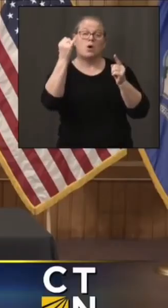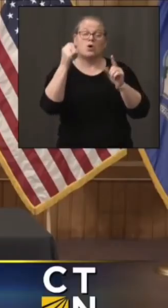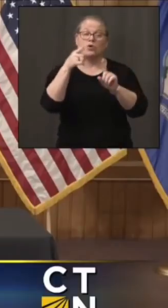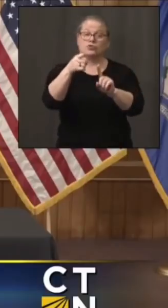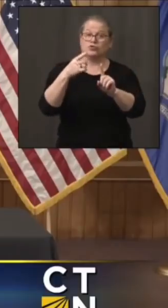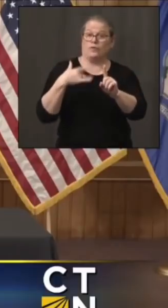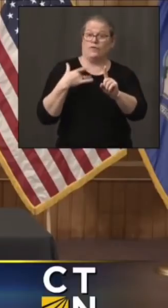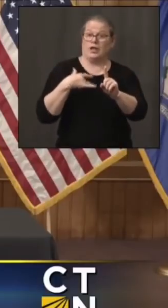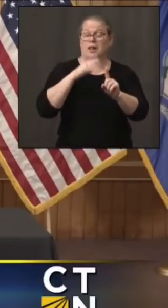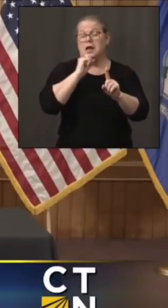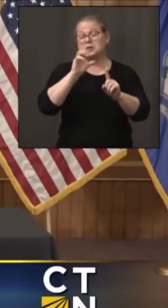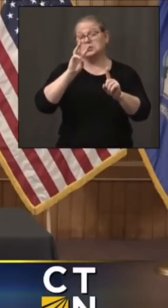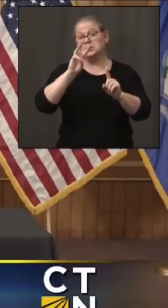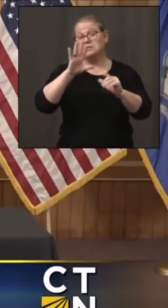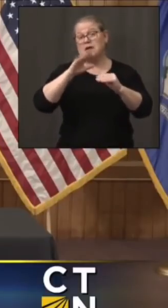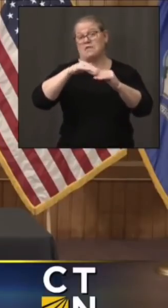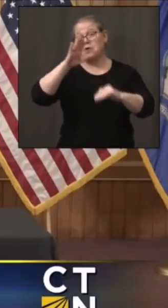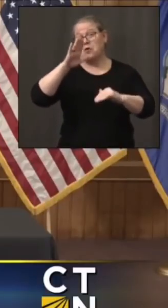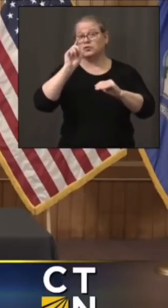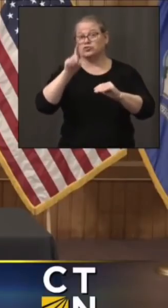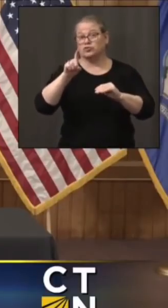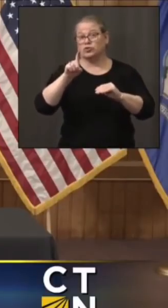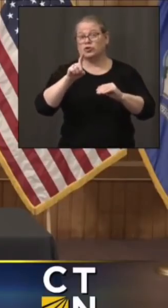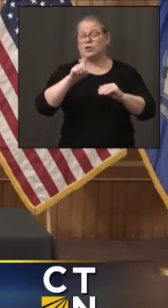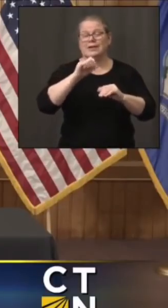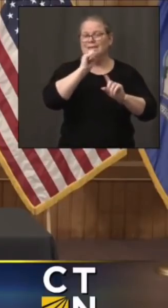people over 75 in this next coming phase?